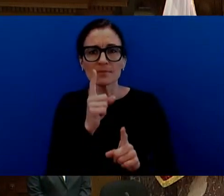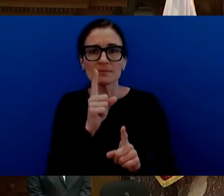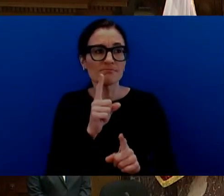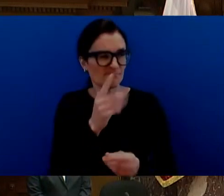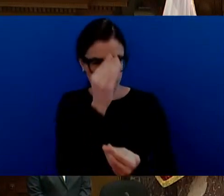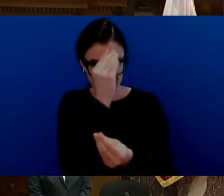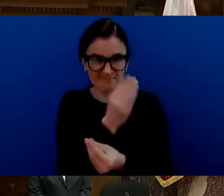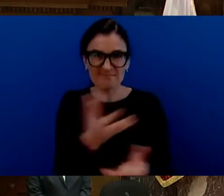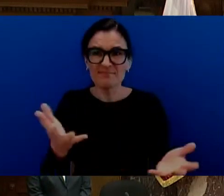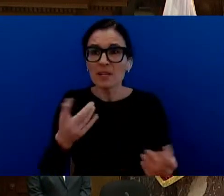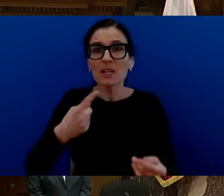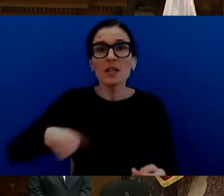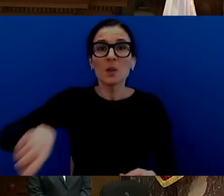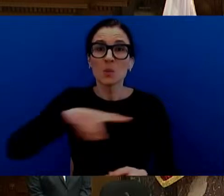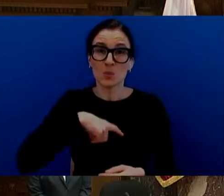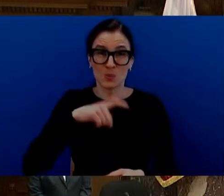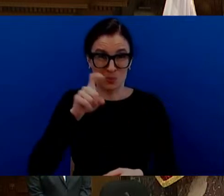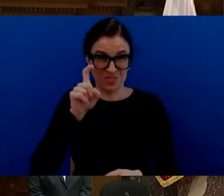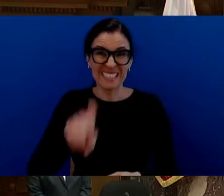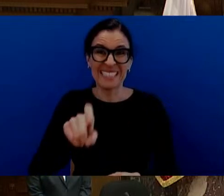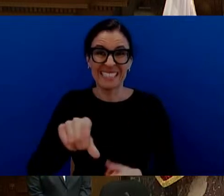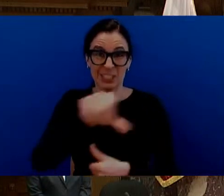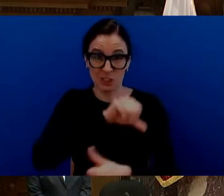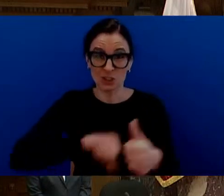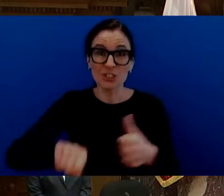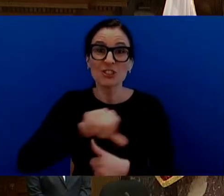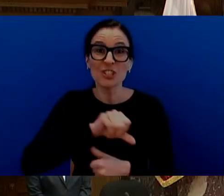Because, you know, when we pull together,